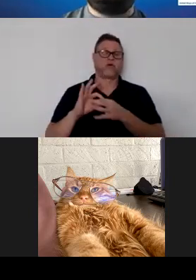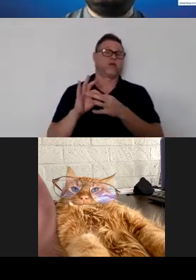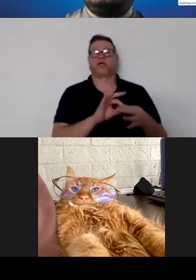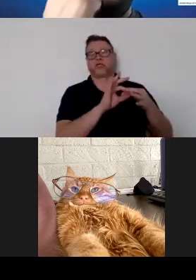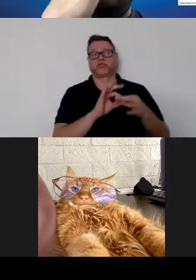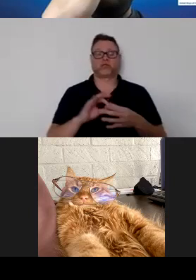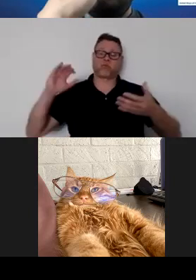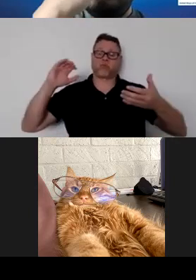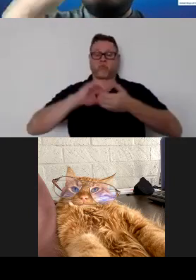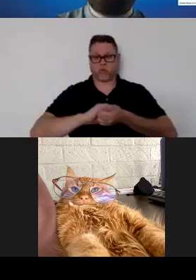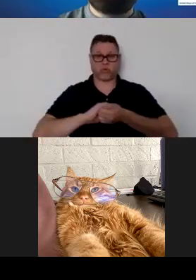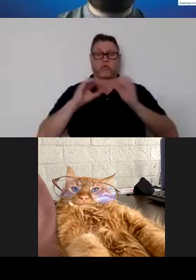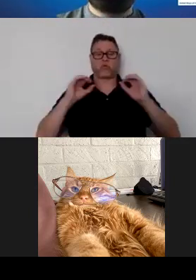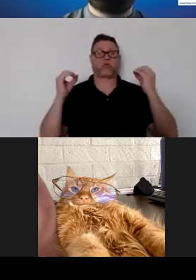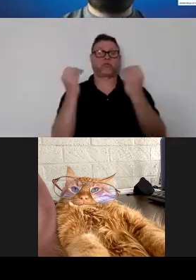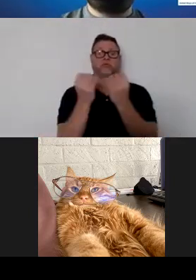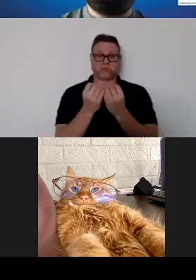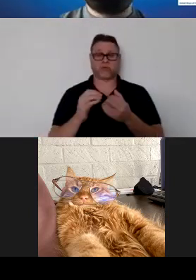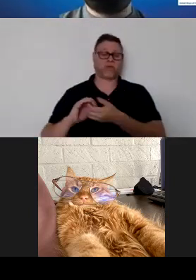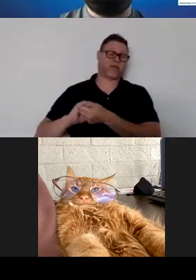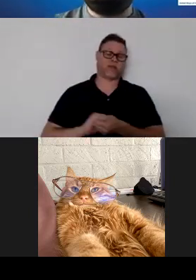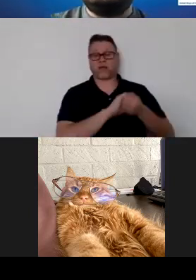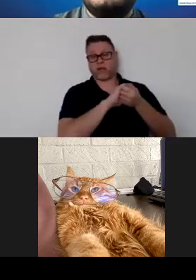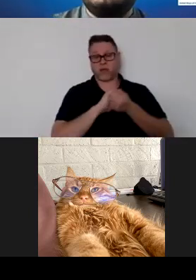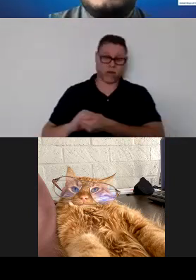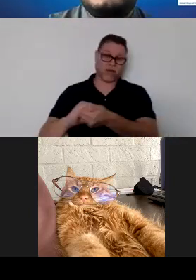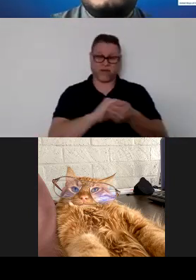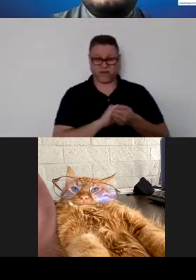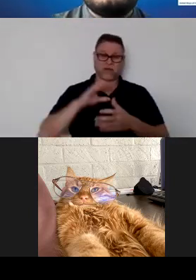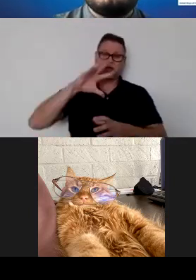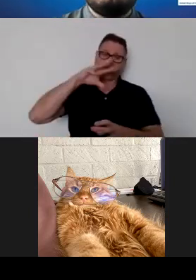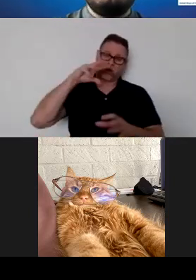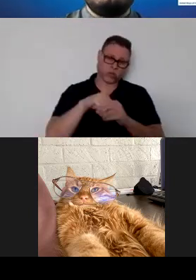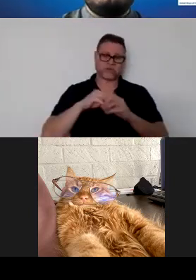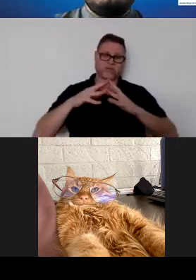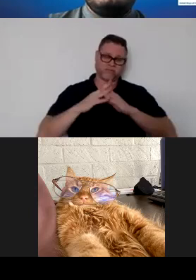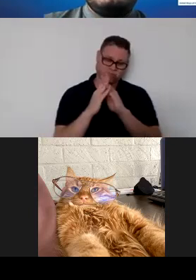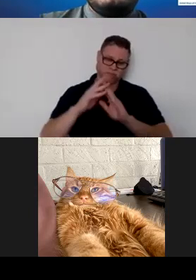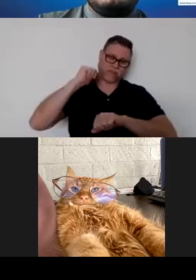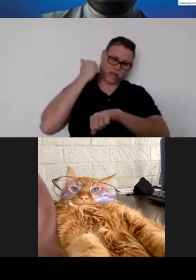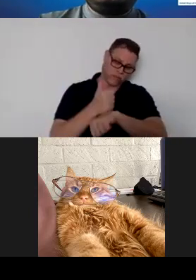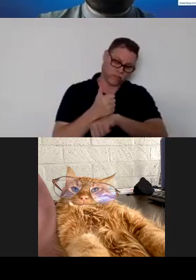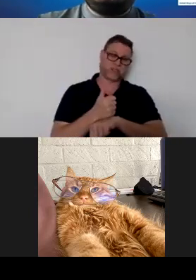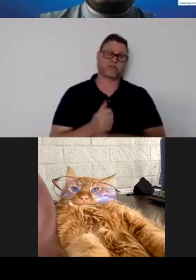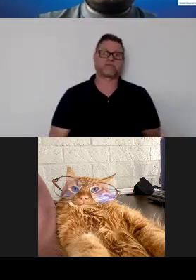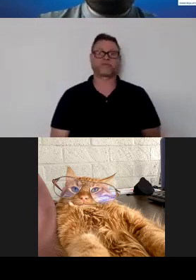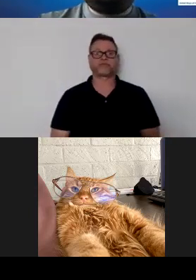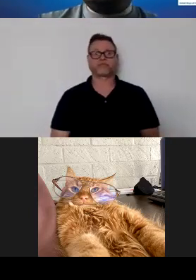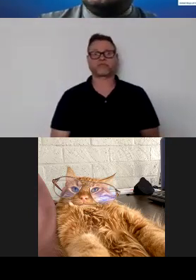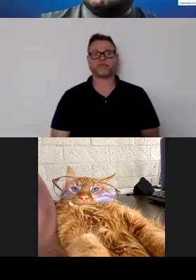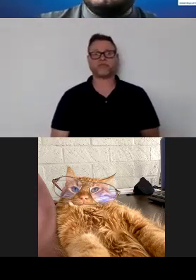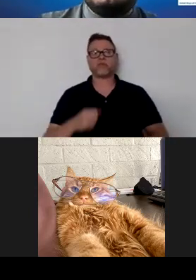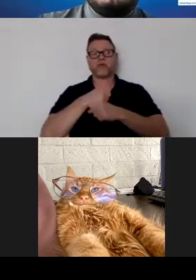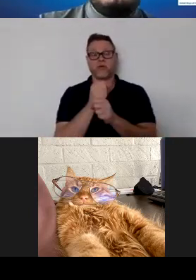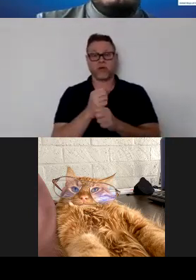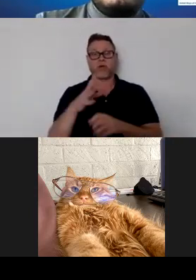partner organization. Collaborative leadership ensures inclusive implementation. It creates shared ownership